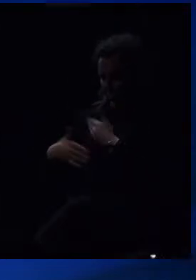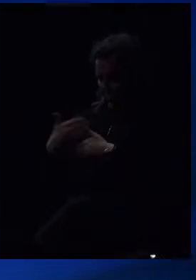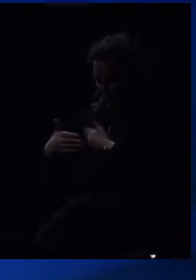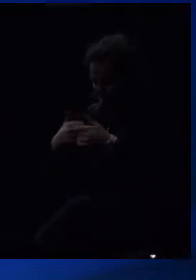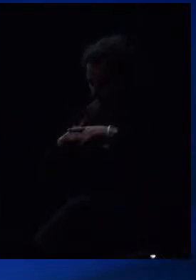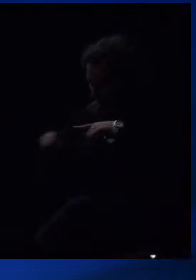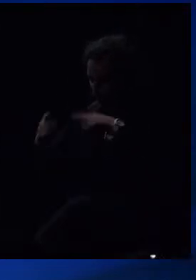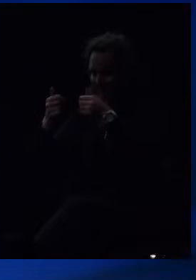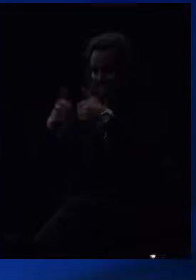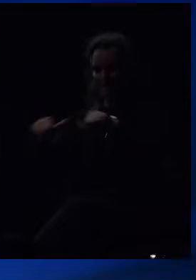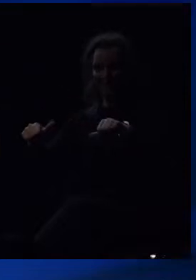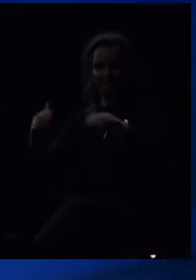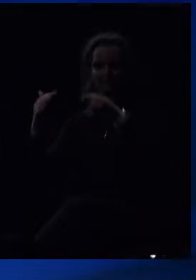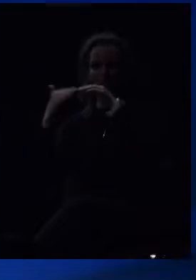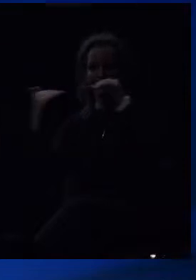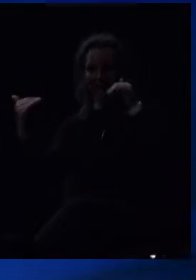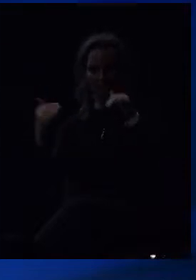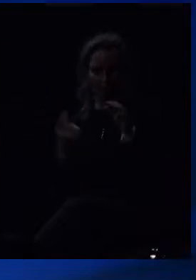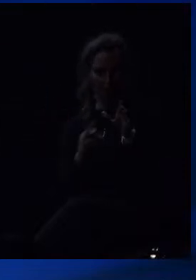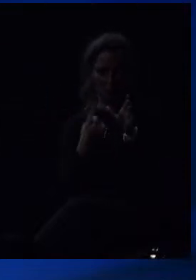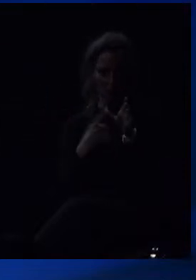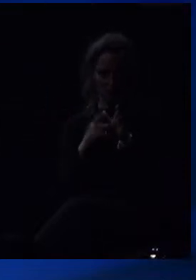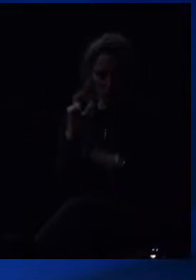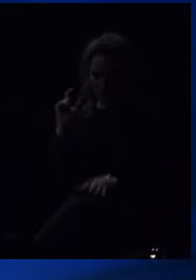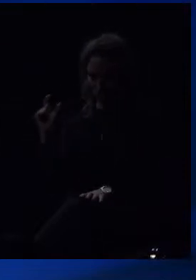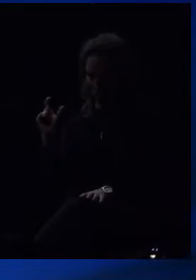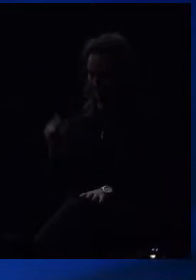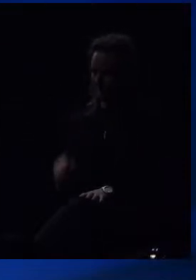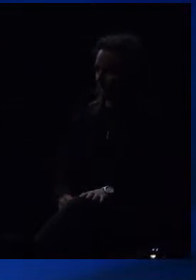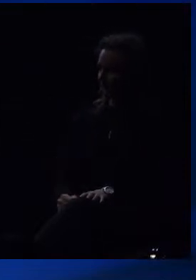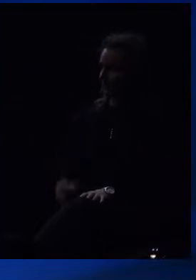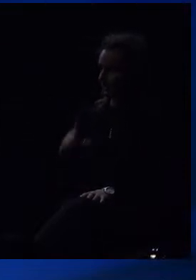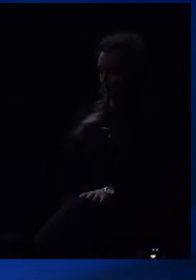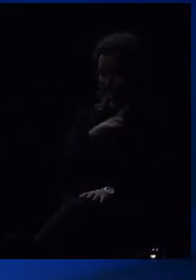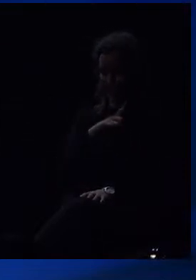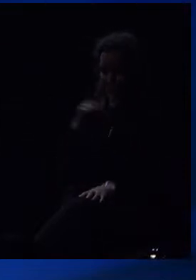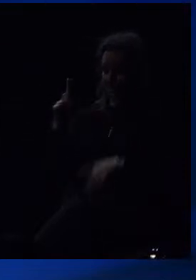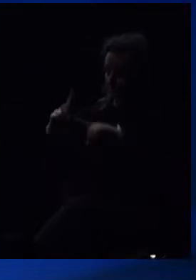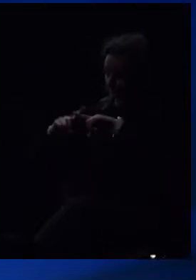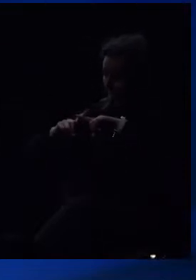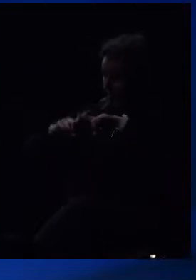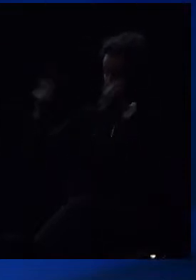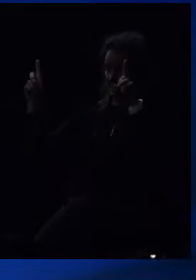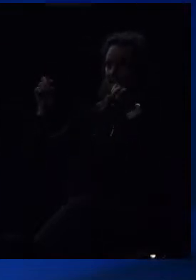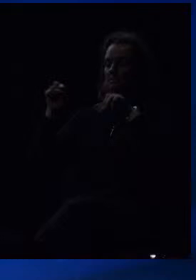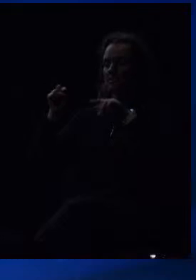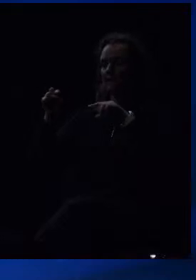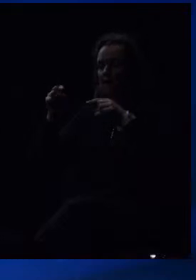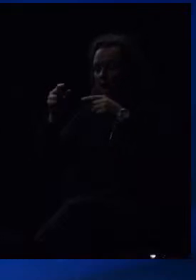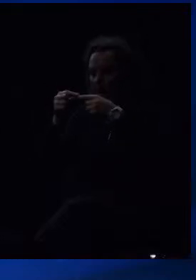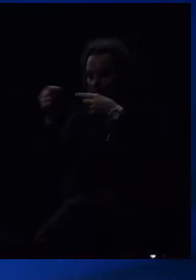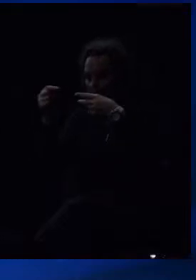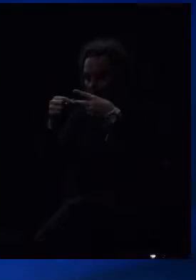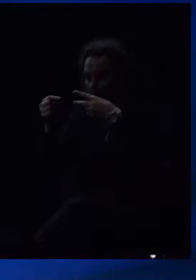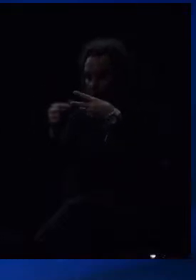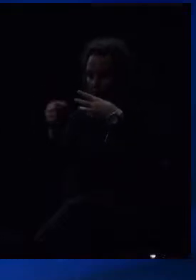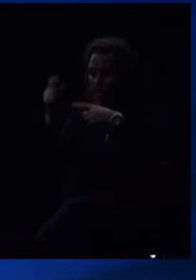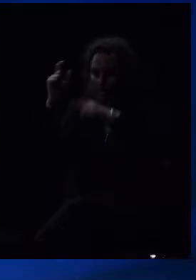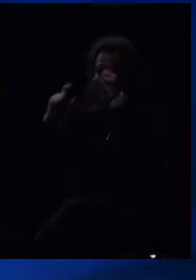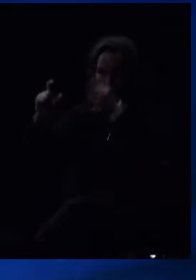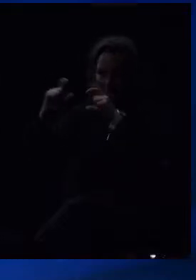match autochromes, because it's quite distinctive color palette as we know it from references.